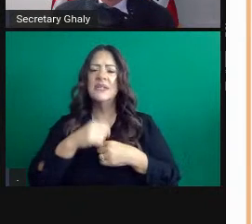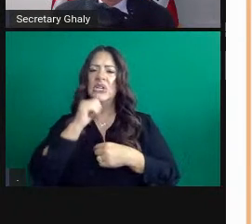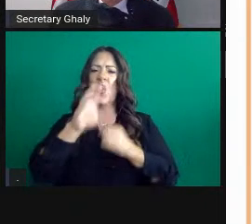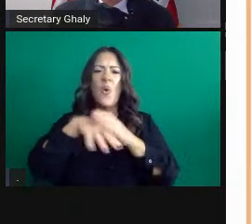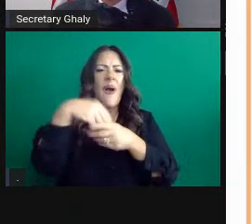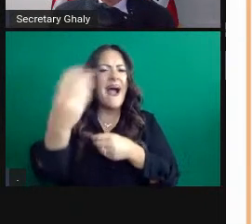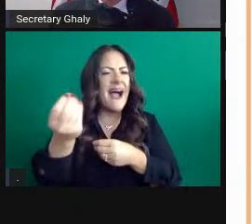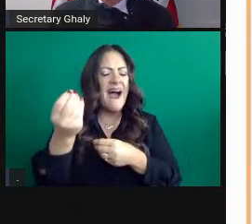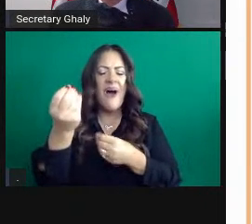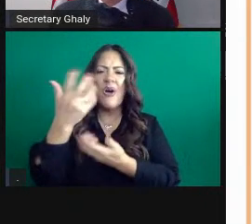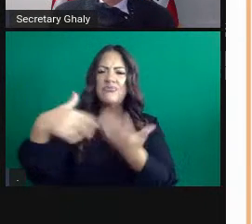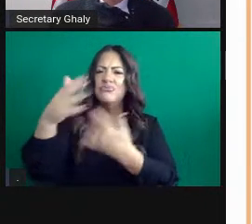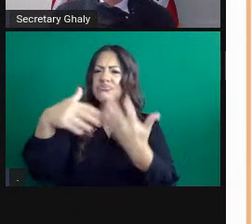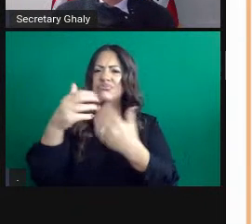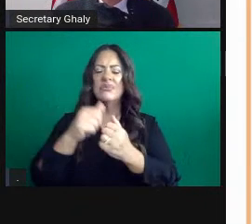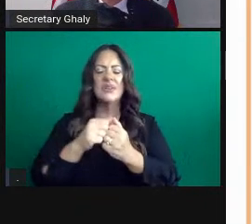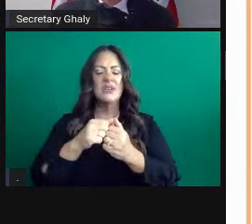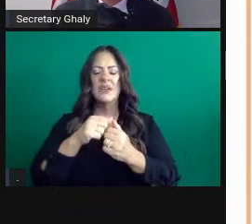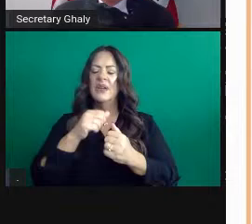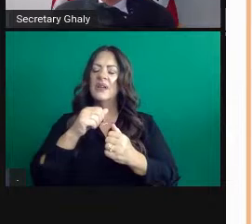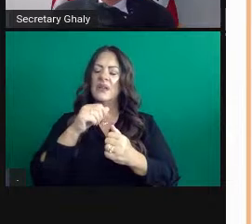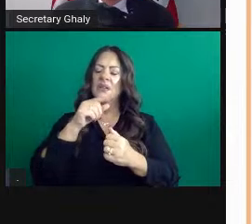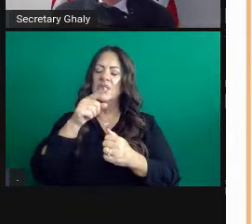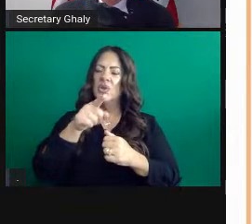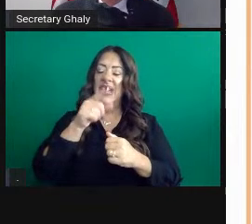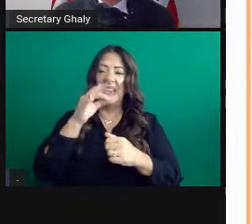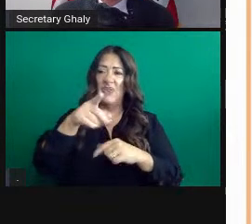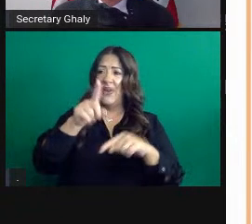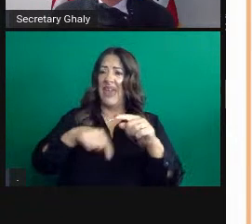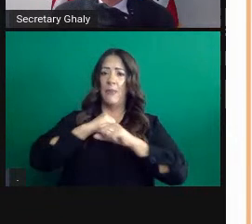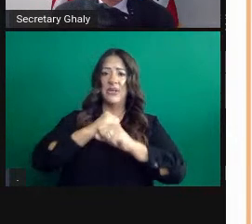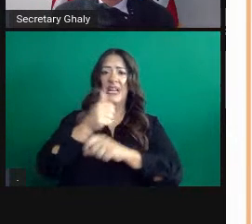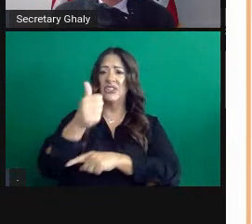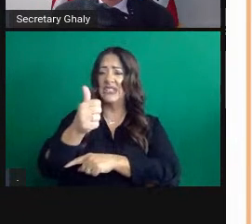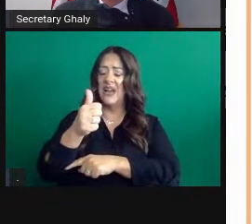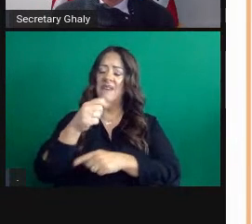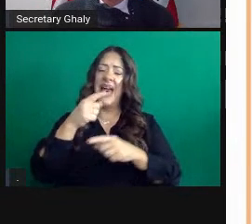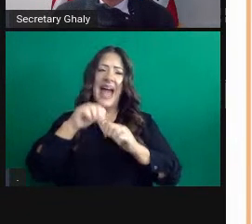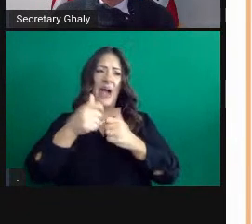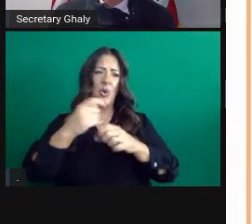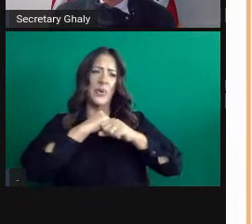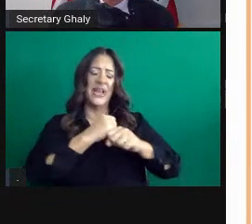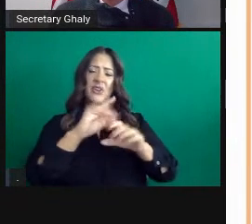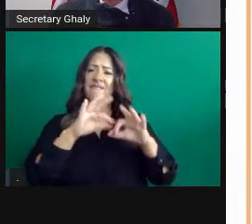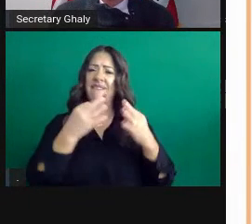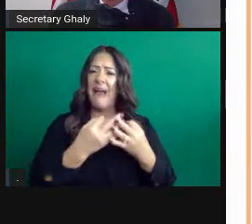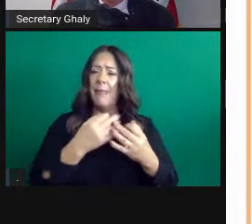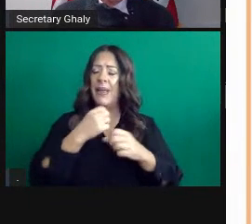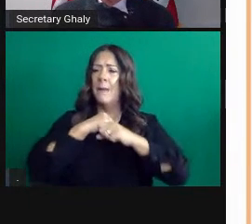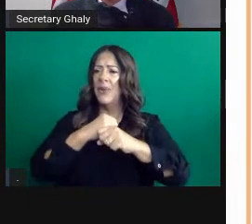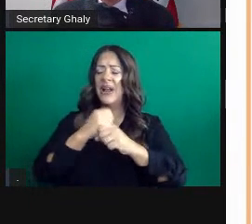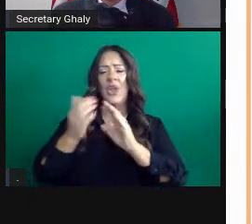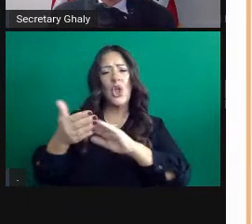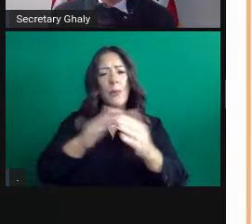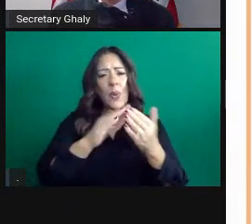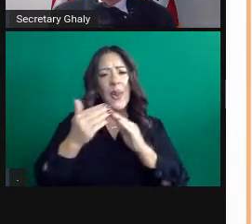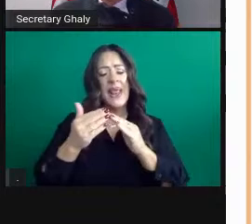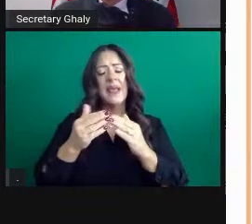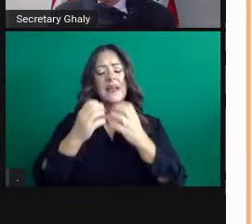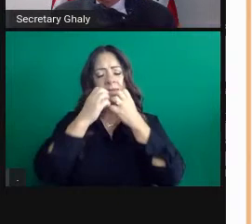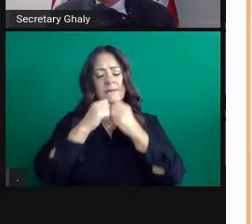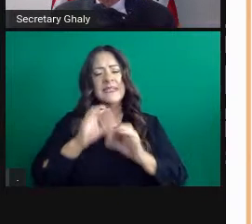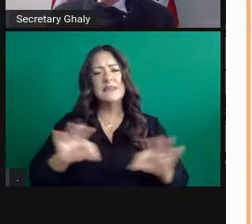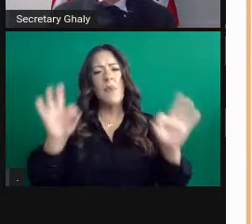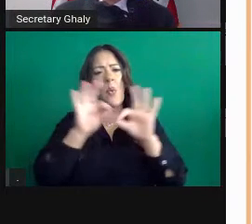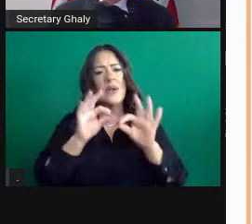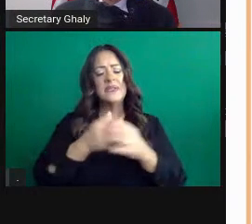out when they can, not only to protect themselves, but to protect their entire families, loved ones, and communities.